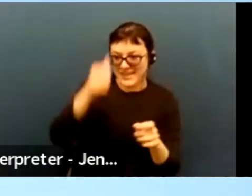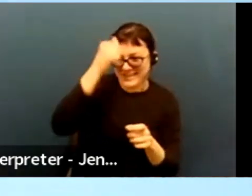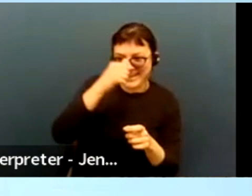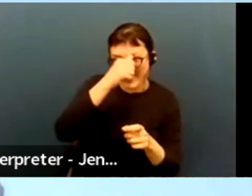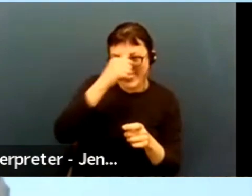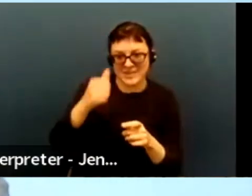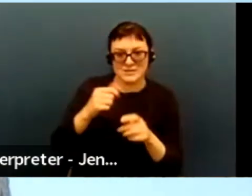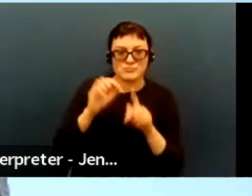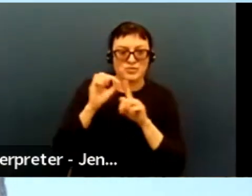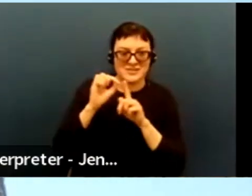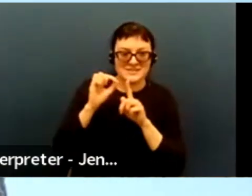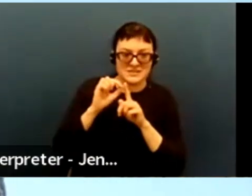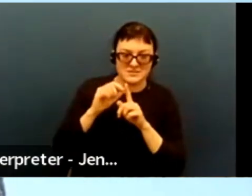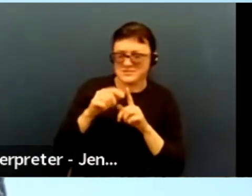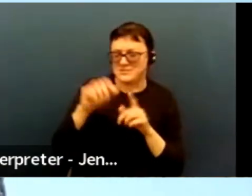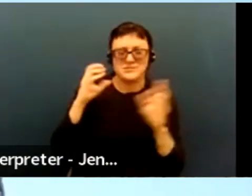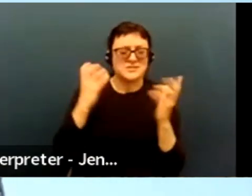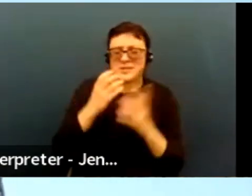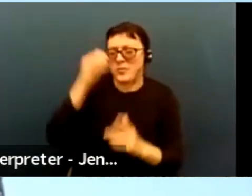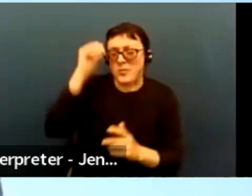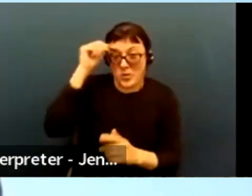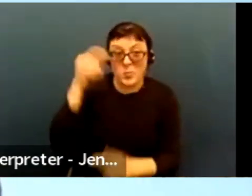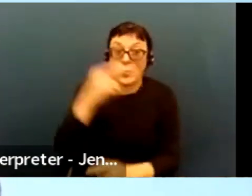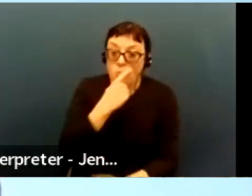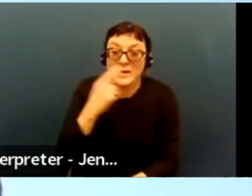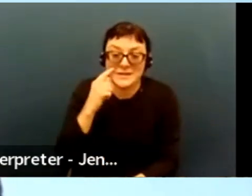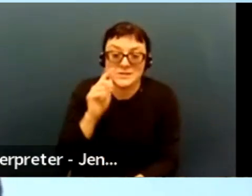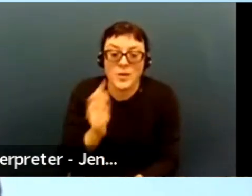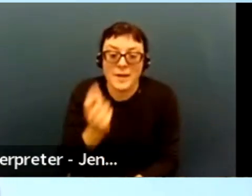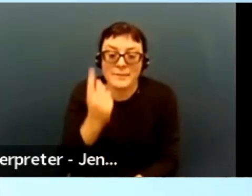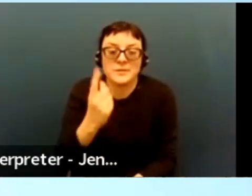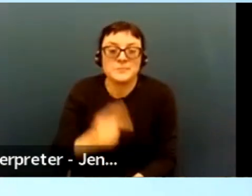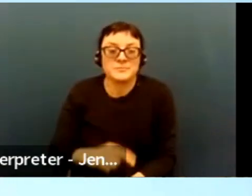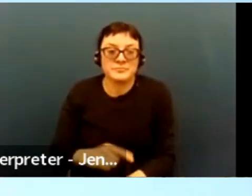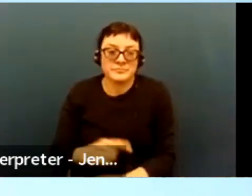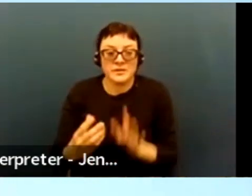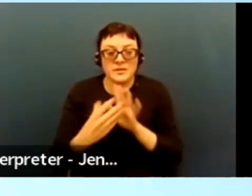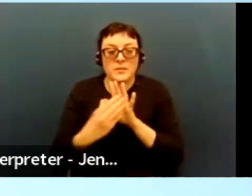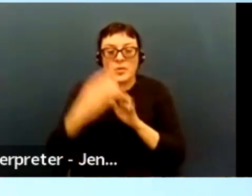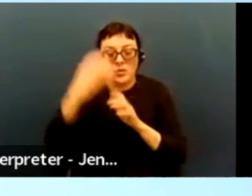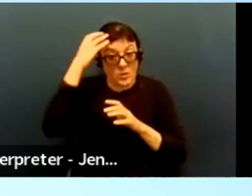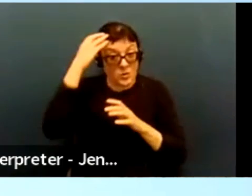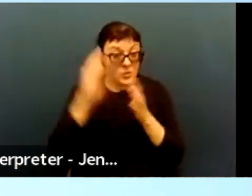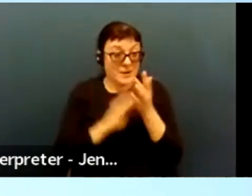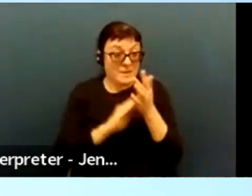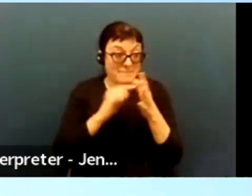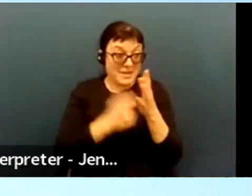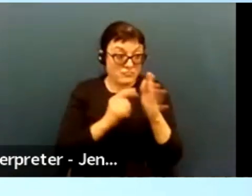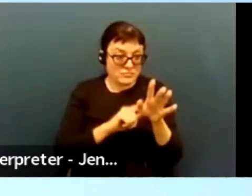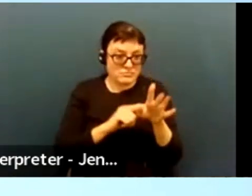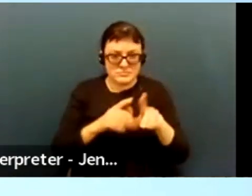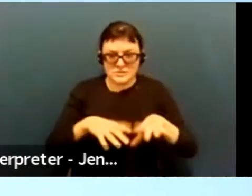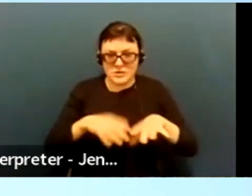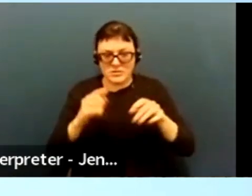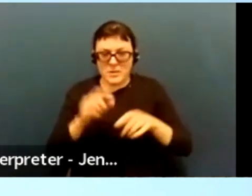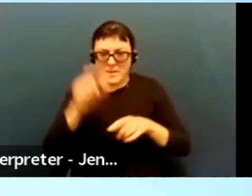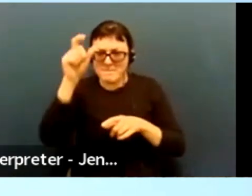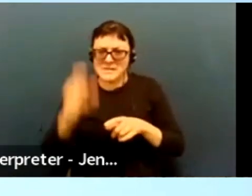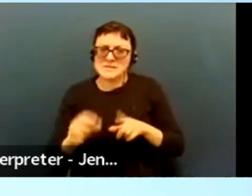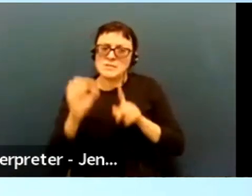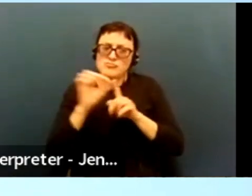that is when they tried to pull those two things together before it all fell apart again in the Jacobean era. But